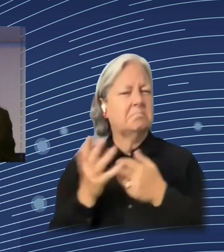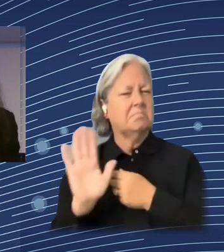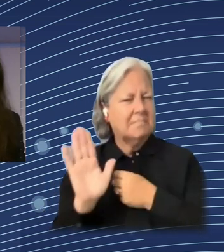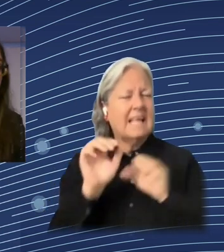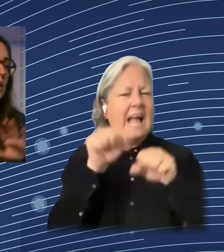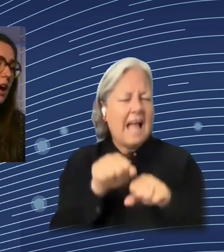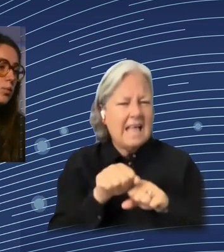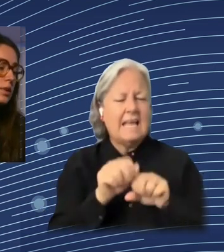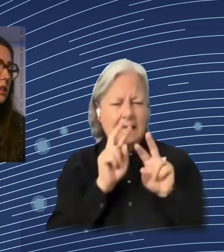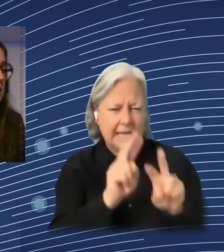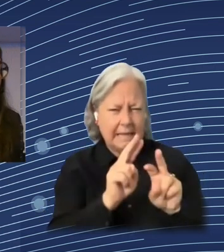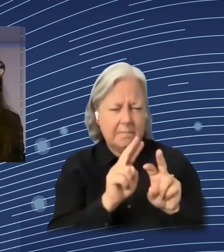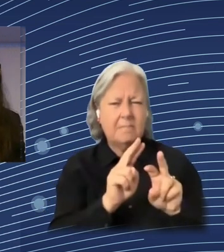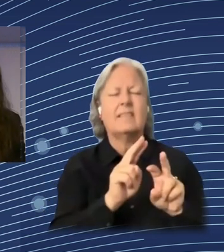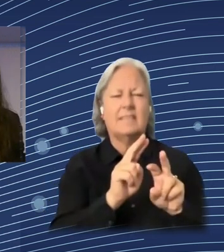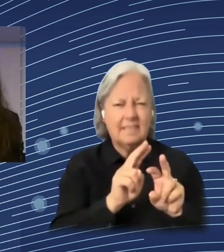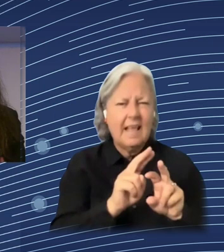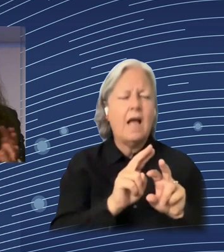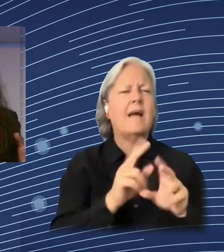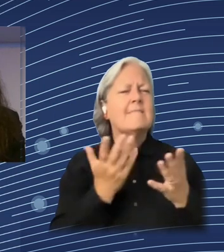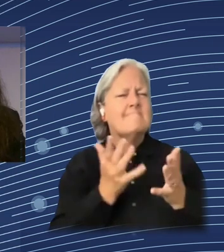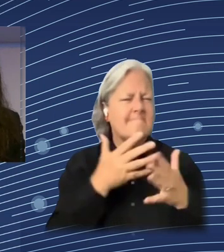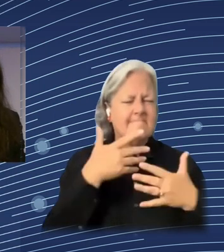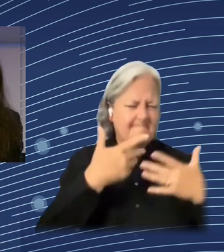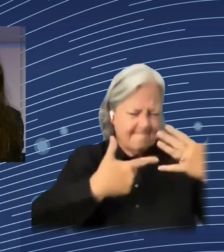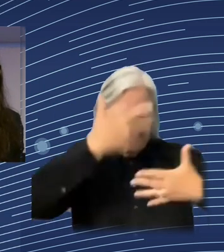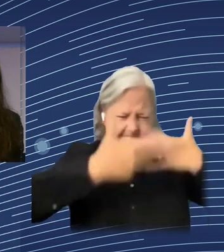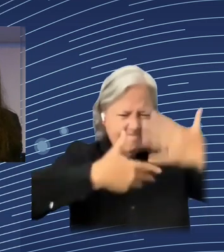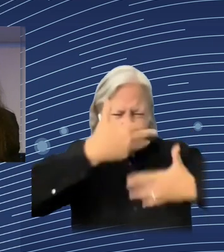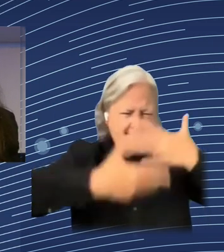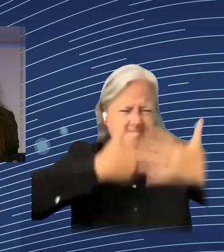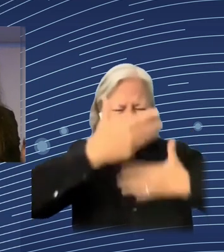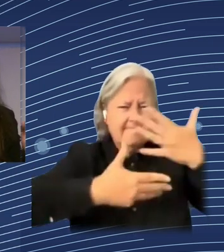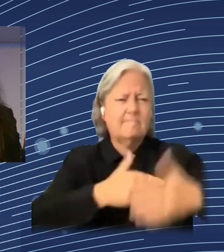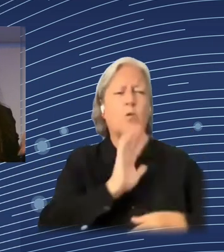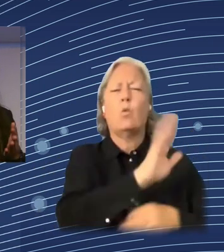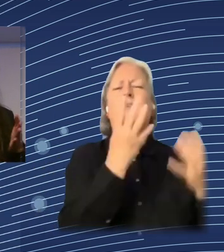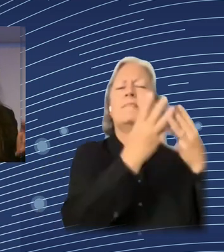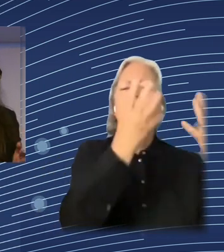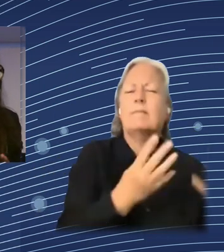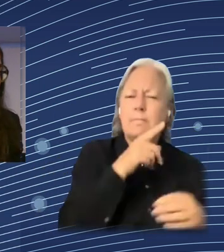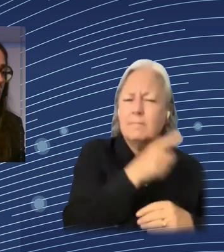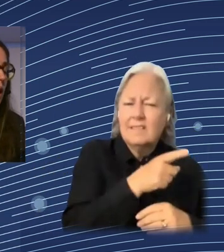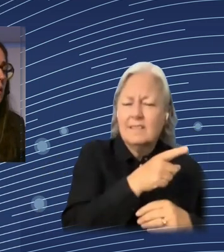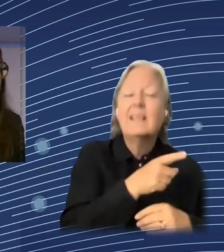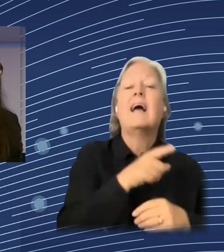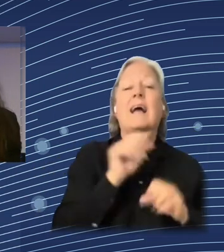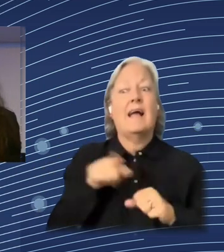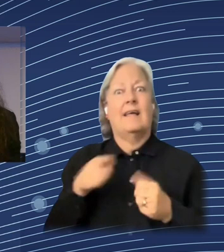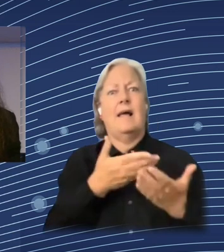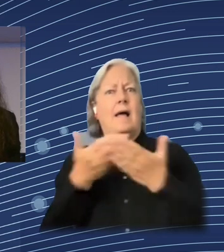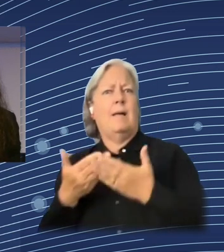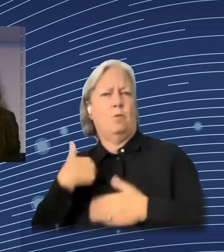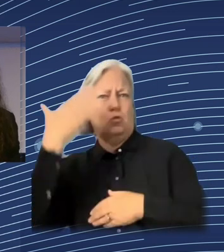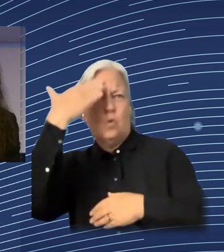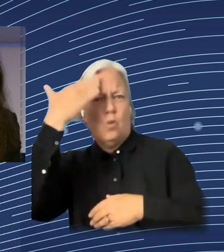engineer from the output that this algorithm or this system is producing, we can just like have a clue on how the system